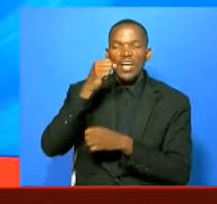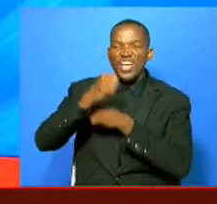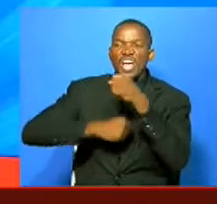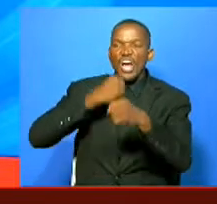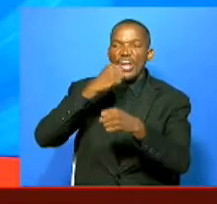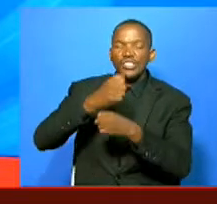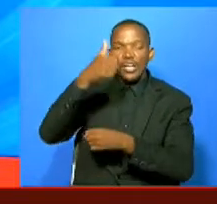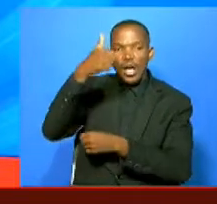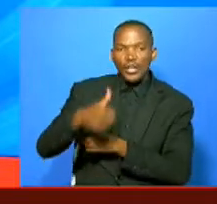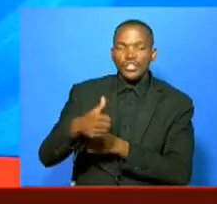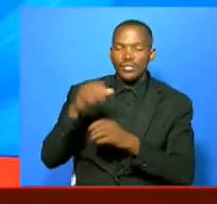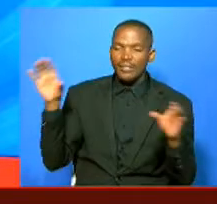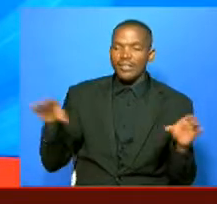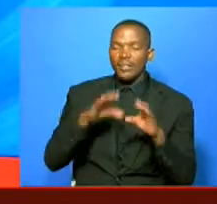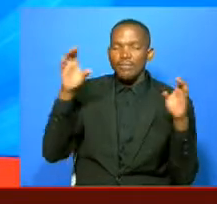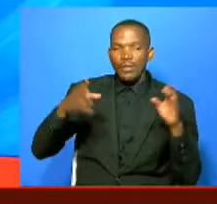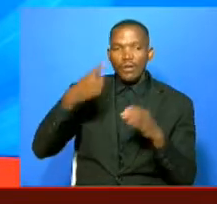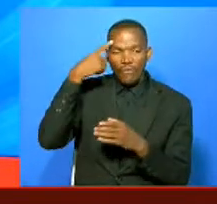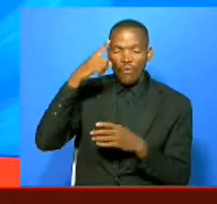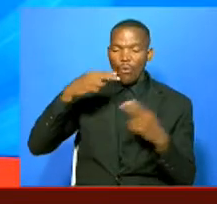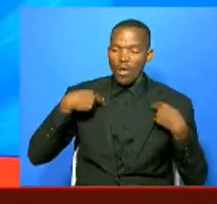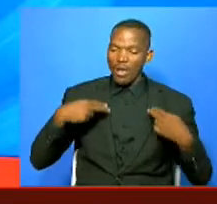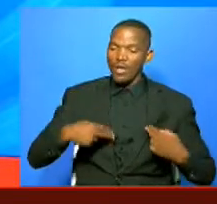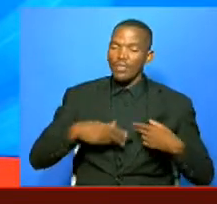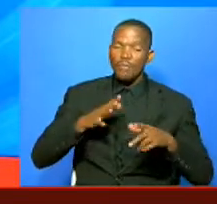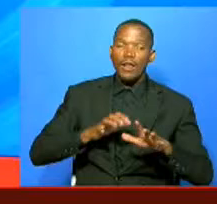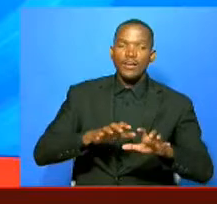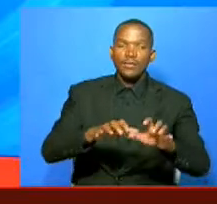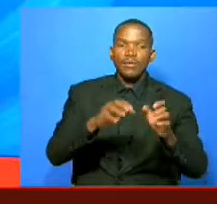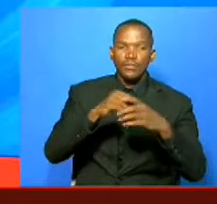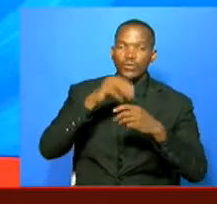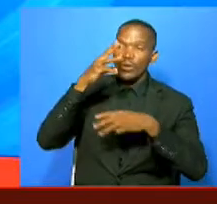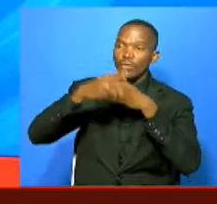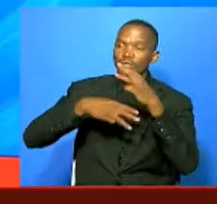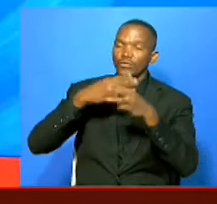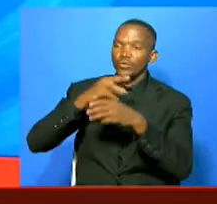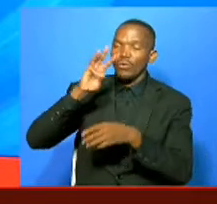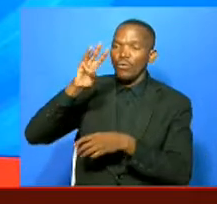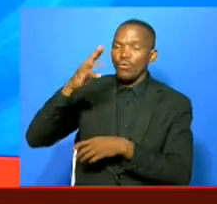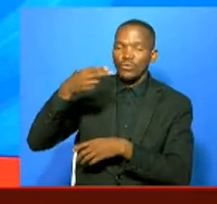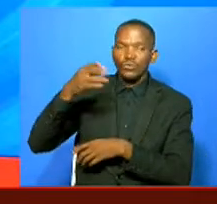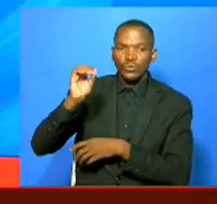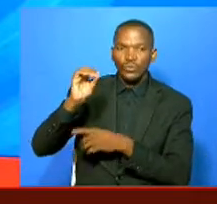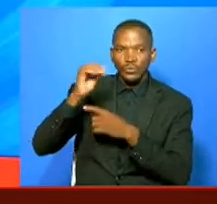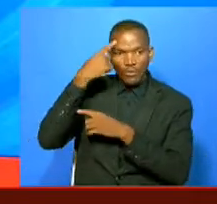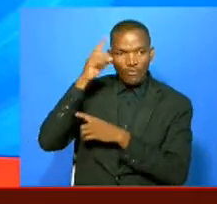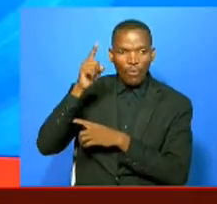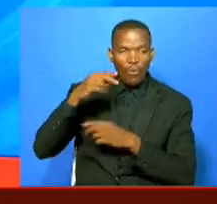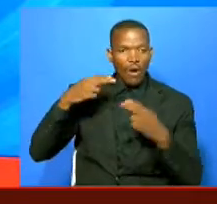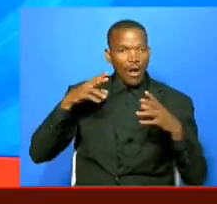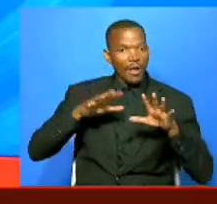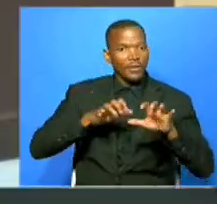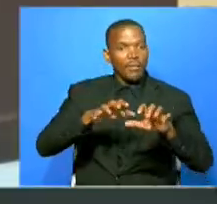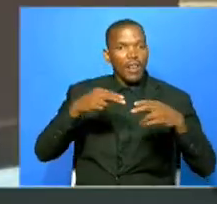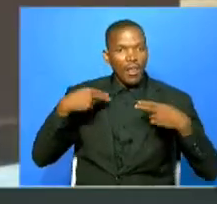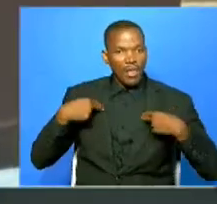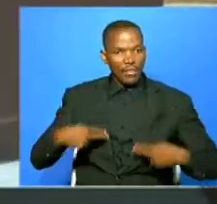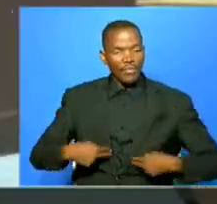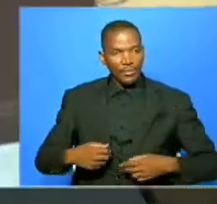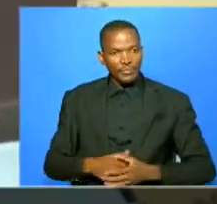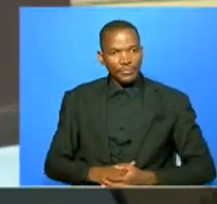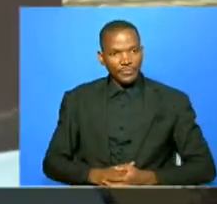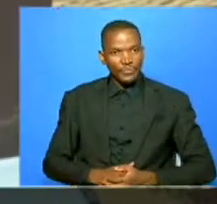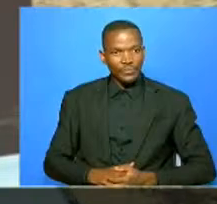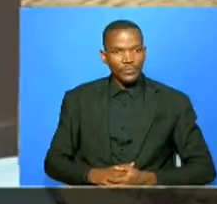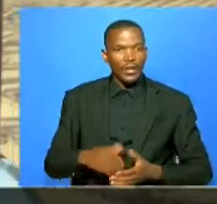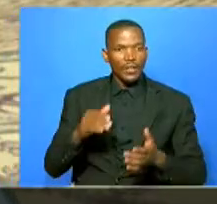tsa lekgotla leo la mafatshe la botsogo jwa diphologolo la World Organization for Animal Health. Go rata Moranyane. Lekgotla